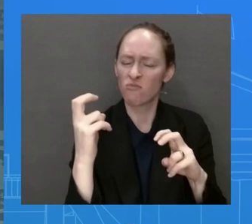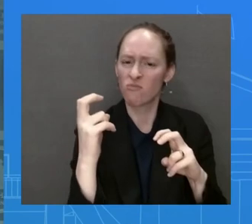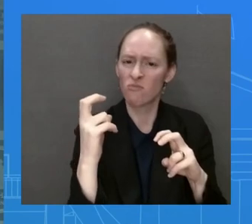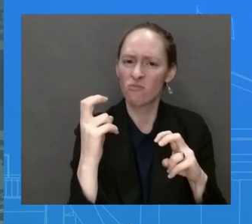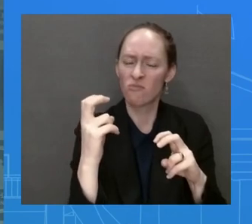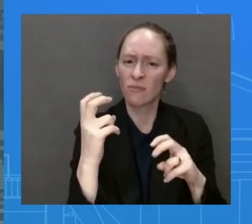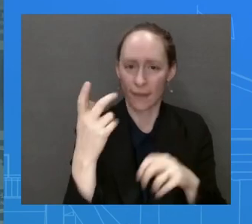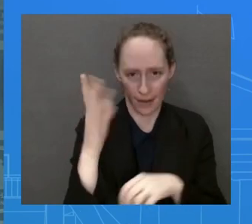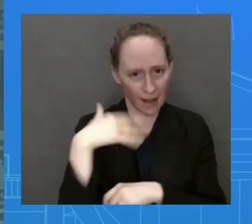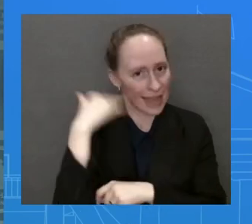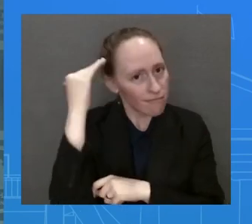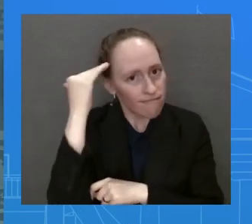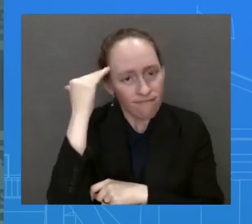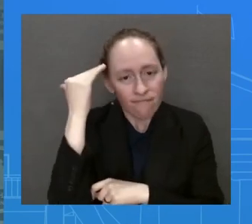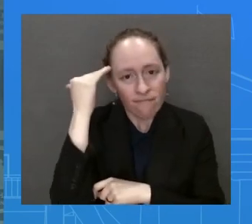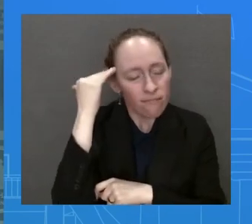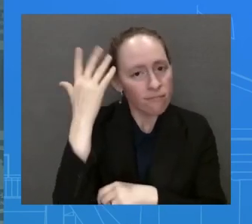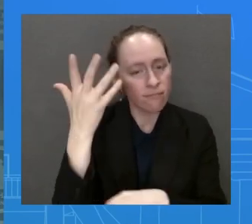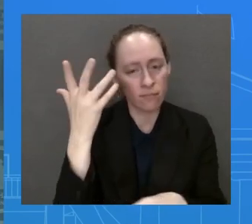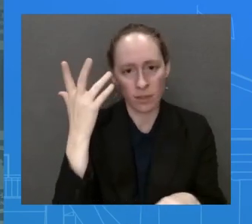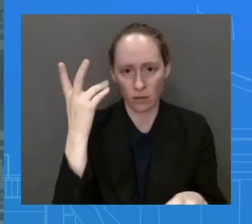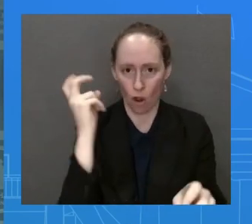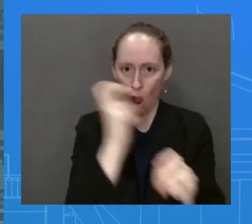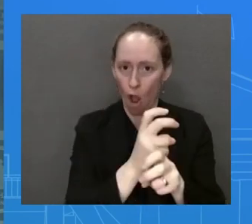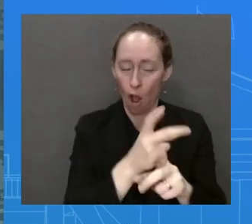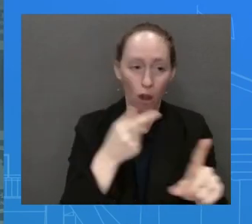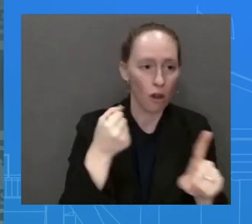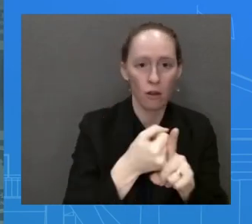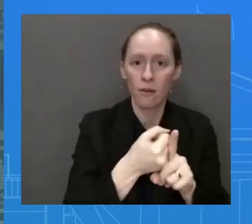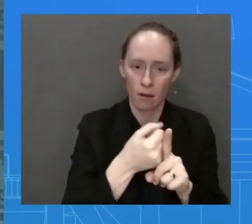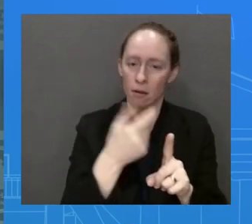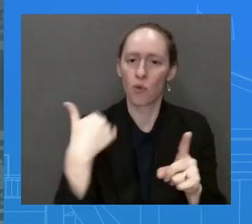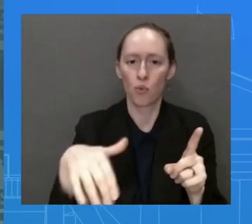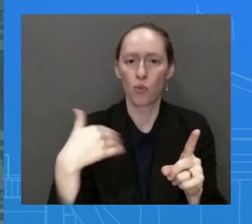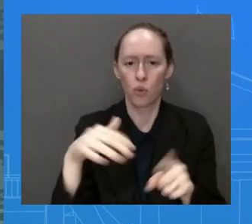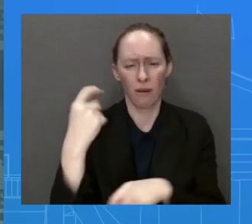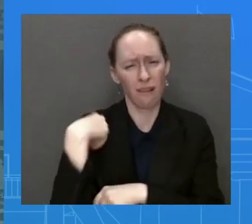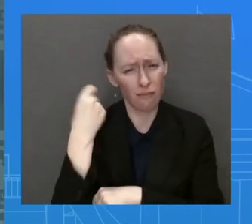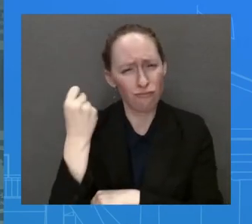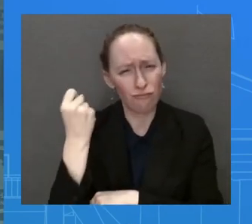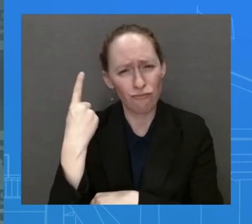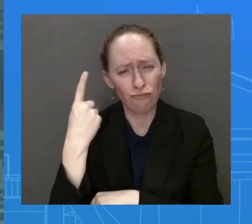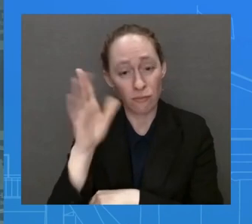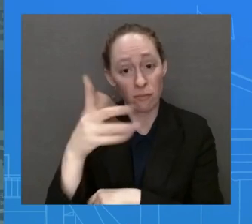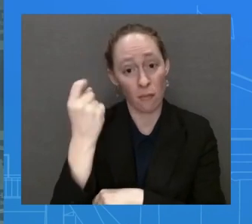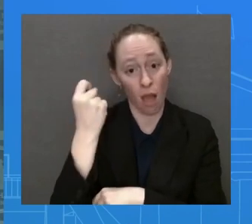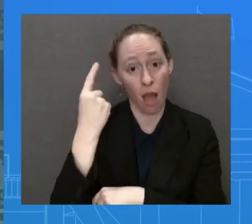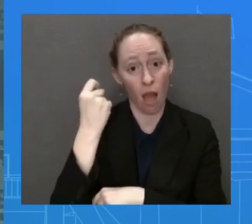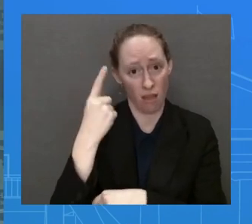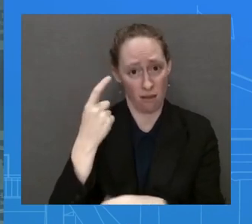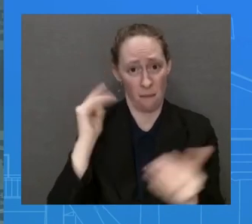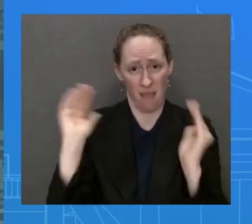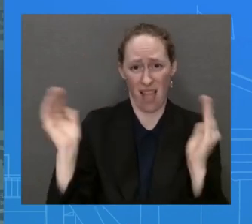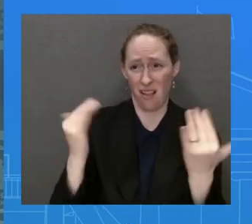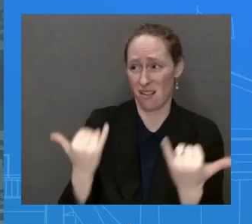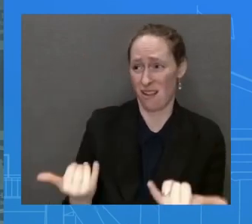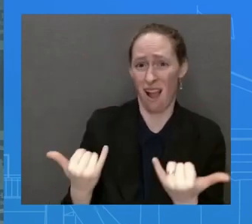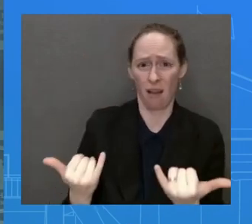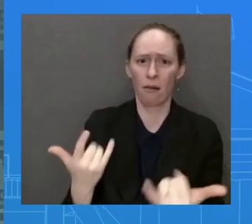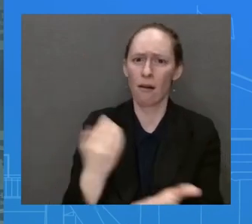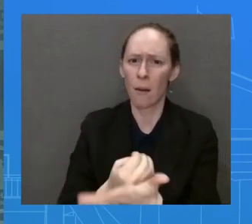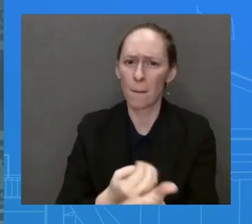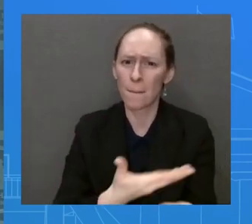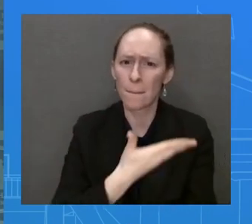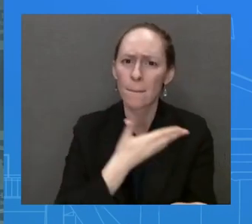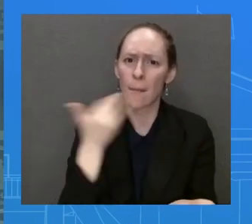the economy is doing much better under this administration. Also, the president is going to continue to lean